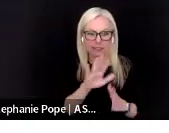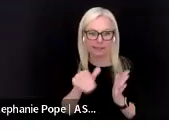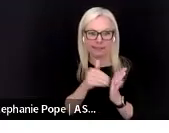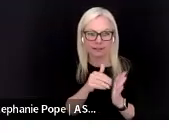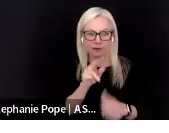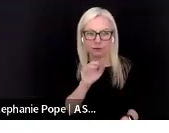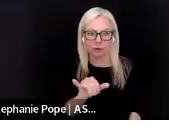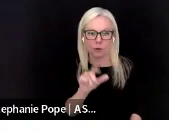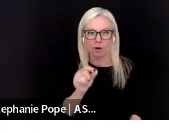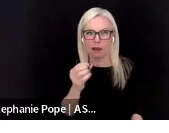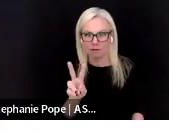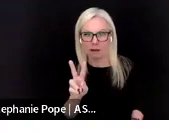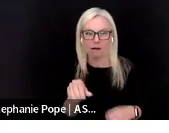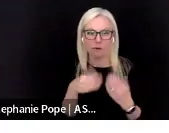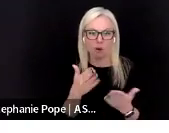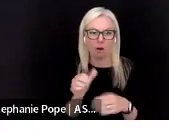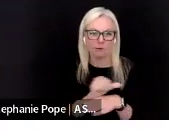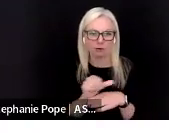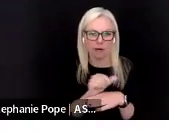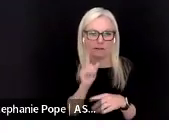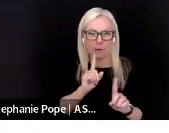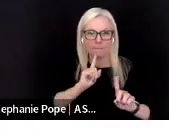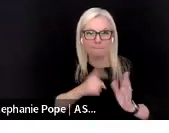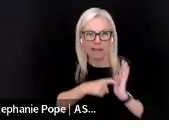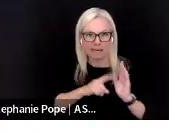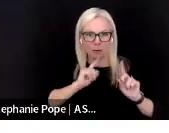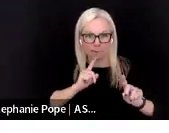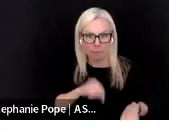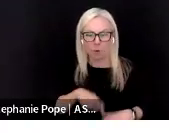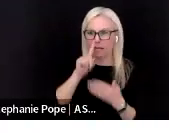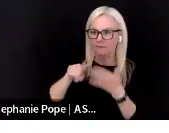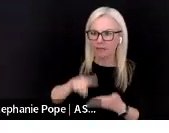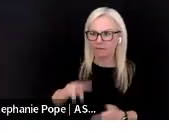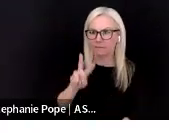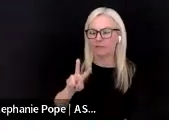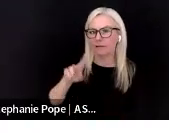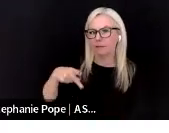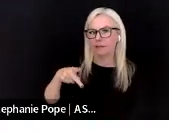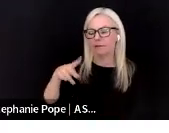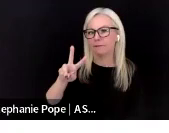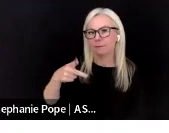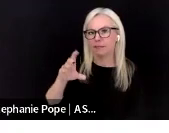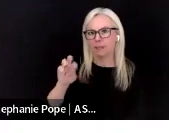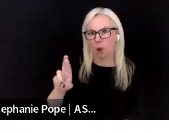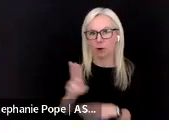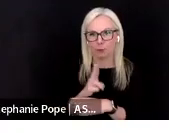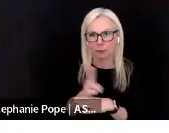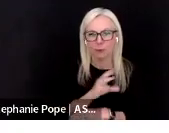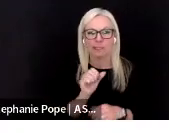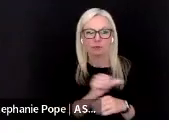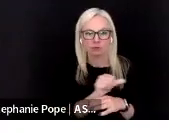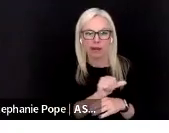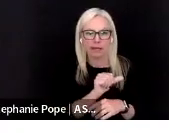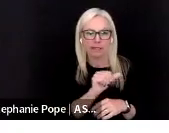jctraining@justicecenternewyork.gov. We offer trainings on mandated reporting, on investigations, VPCR use, as well as trainings that are